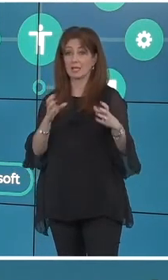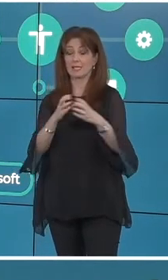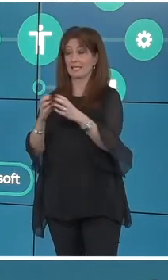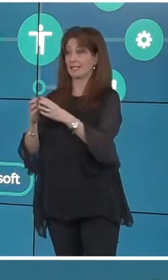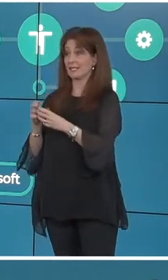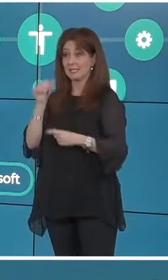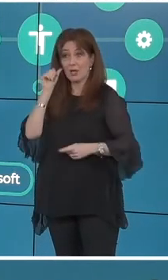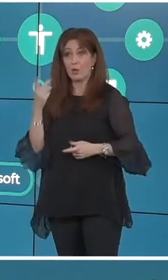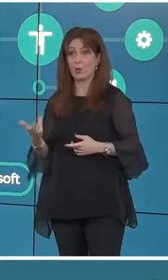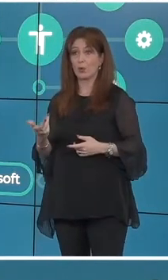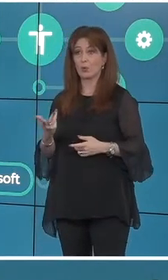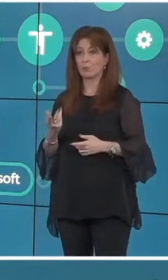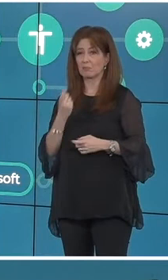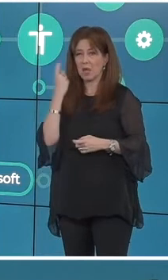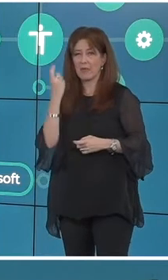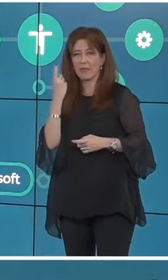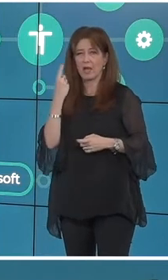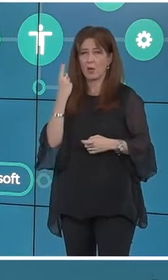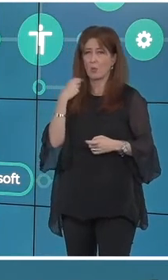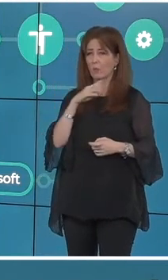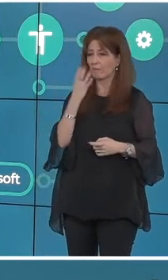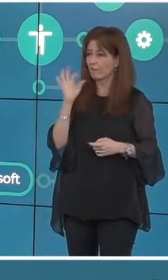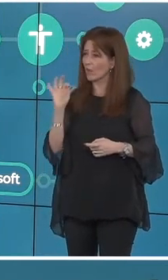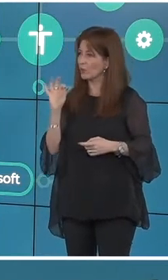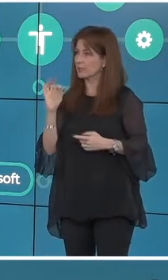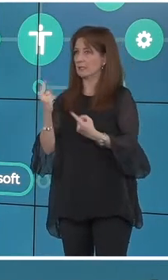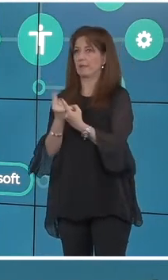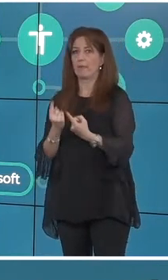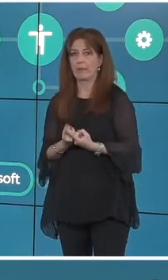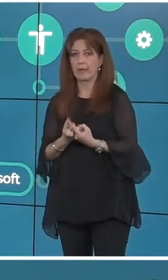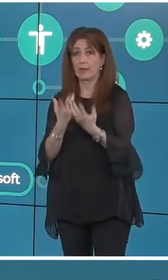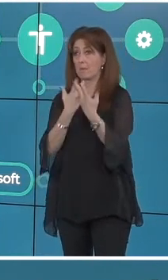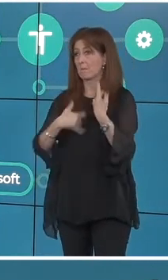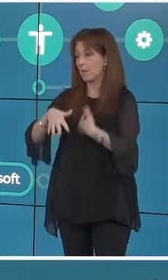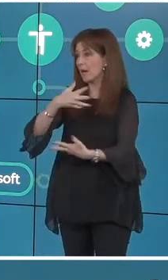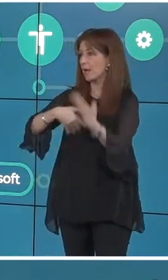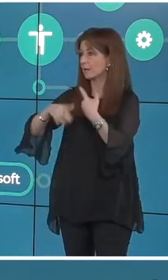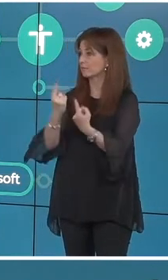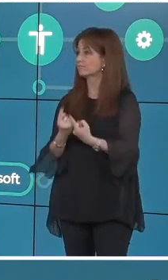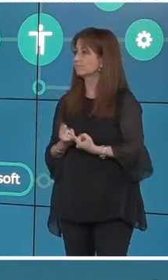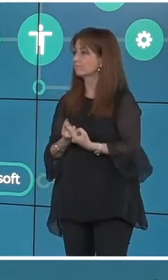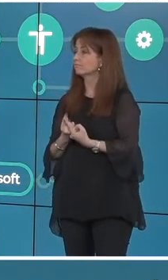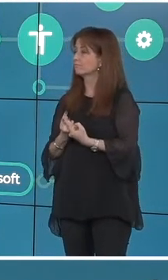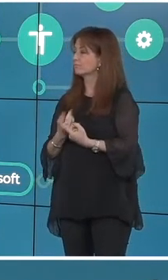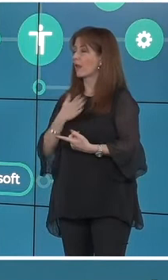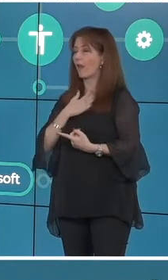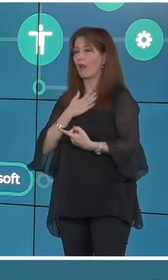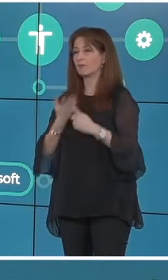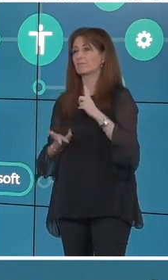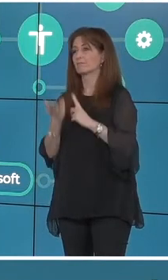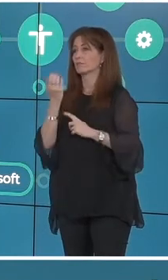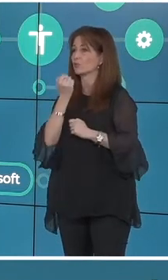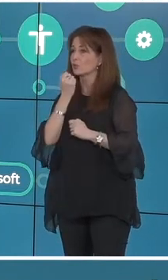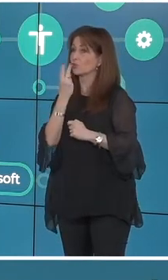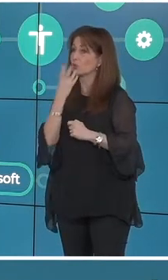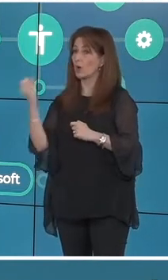think, 140 some odd cities that are having public events. I'd love to get that up to 200 at some point and